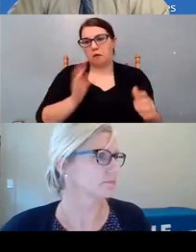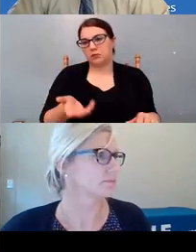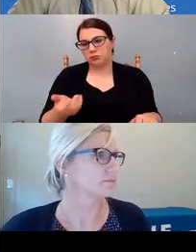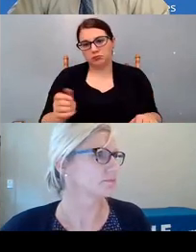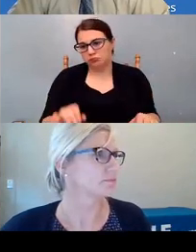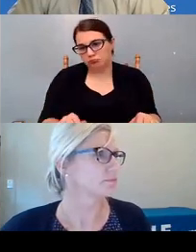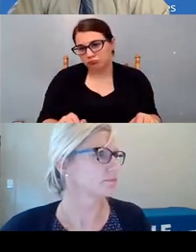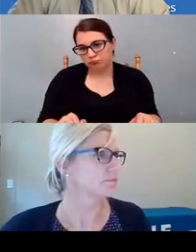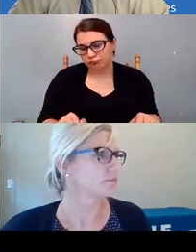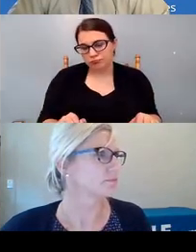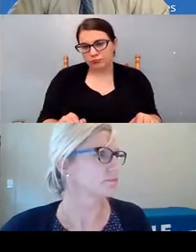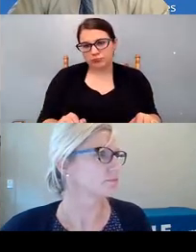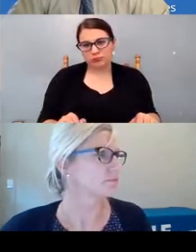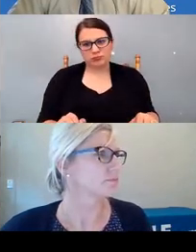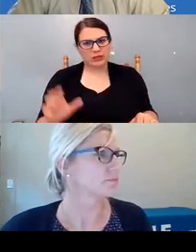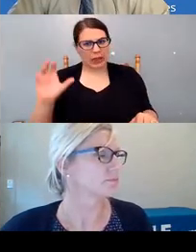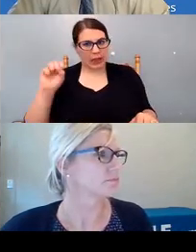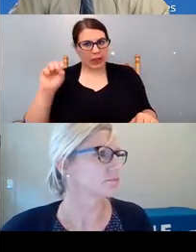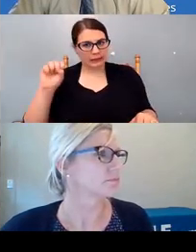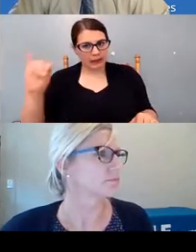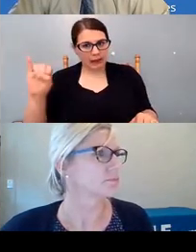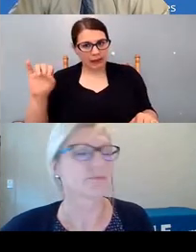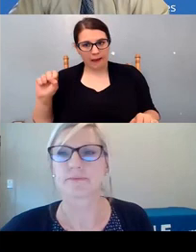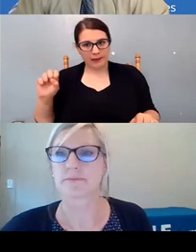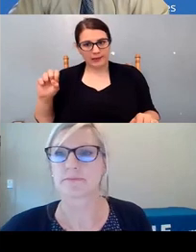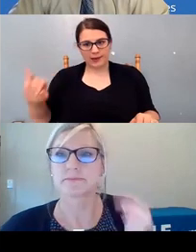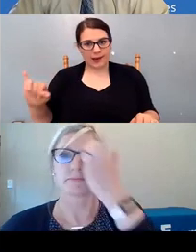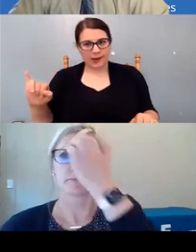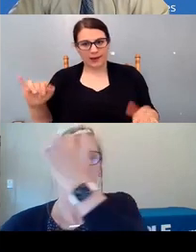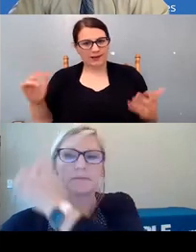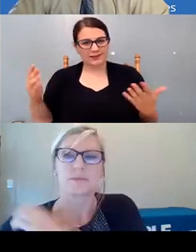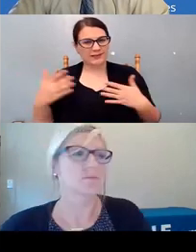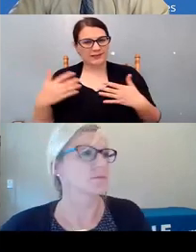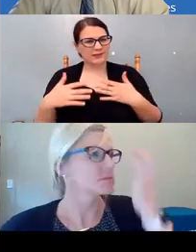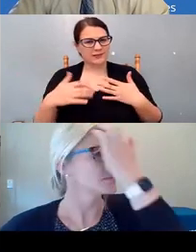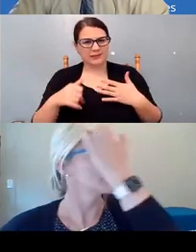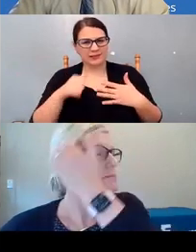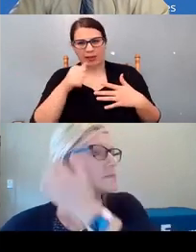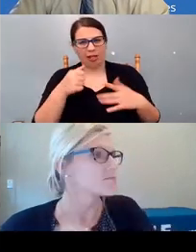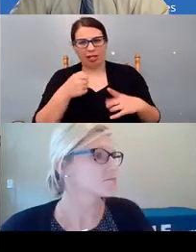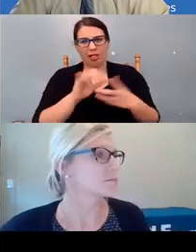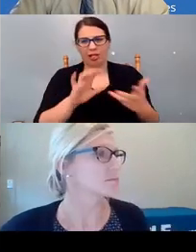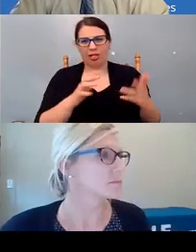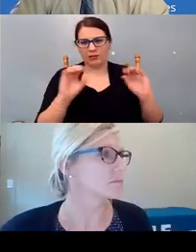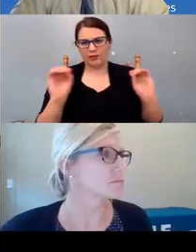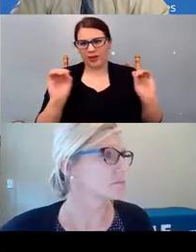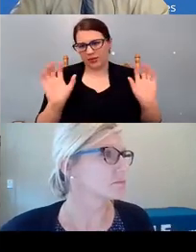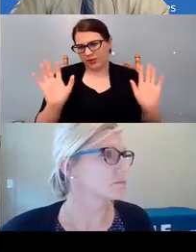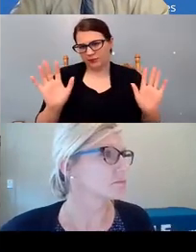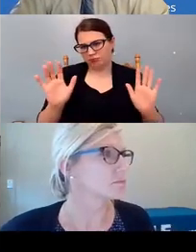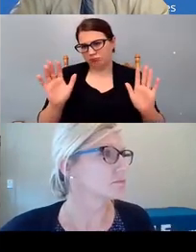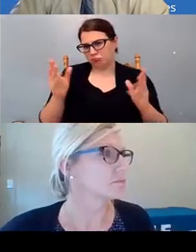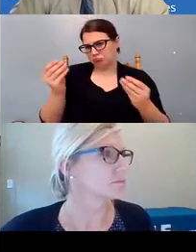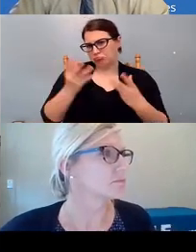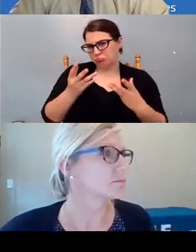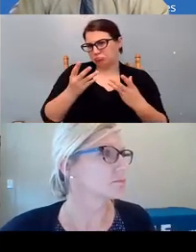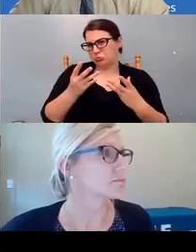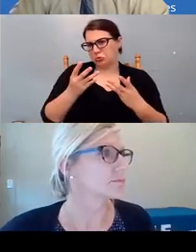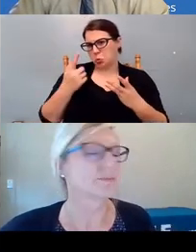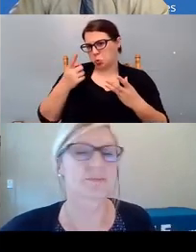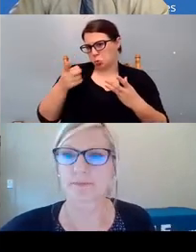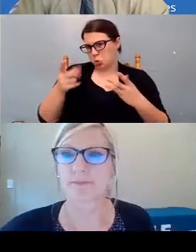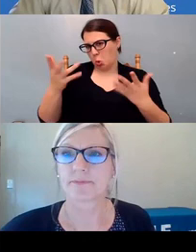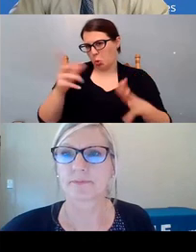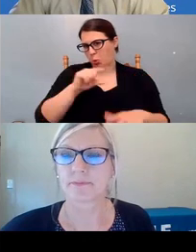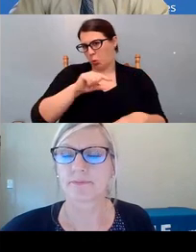really play into anything that has to do with the account. It just lets us know that you're eligible and helps